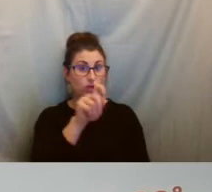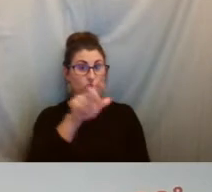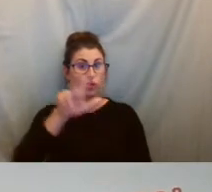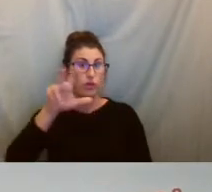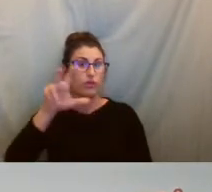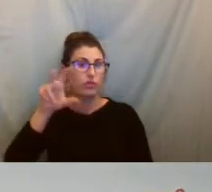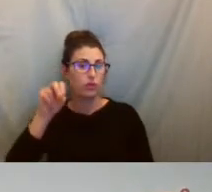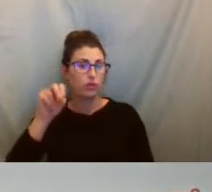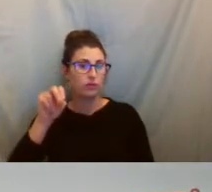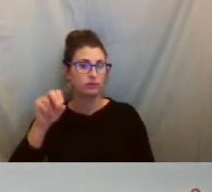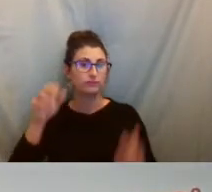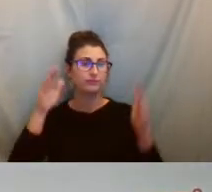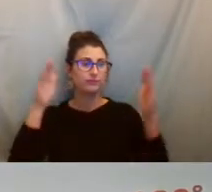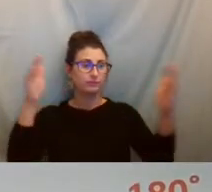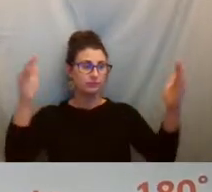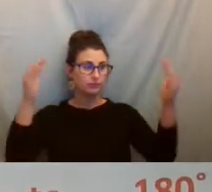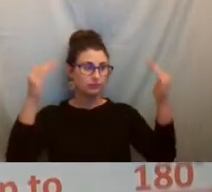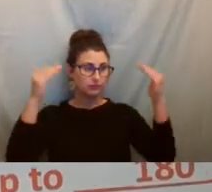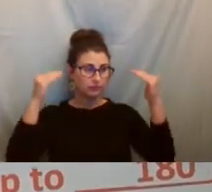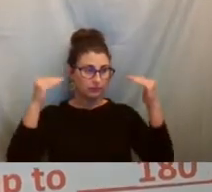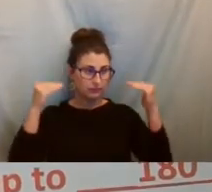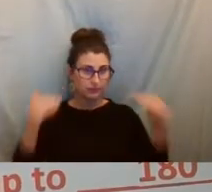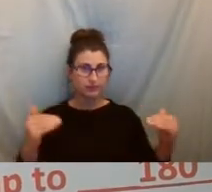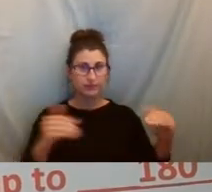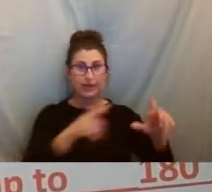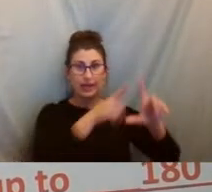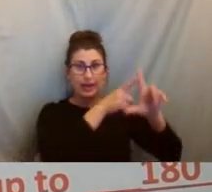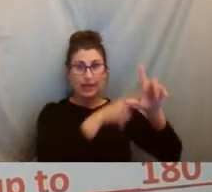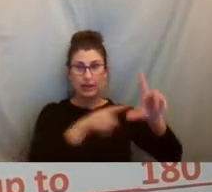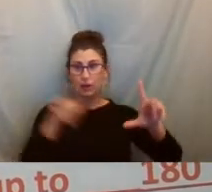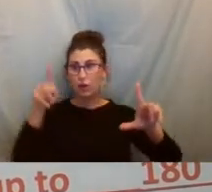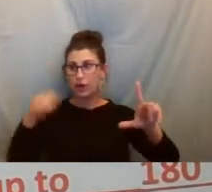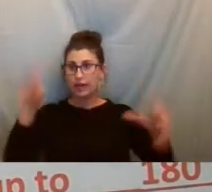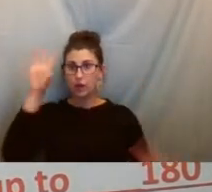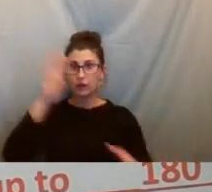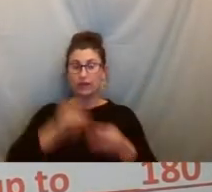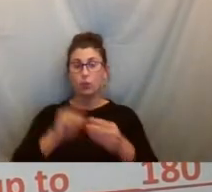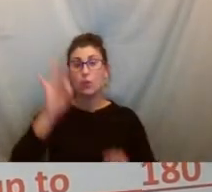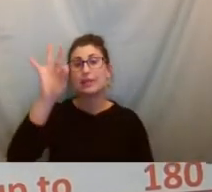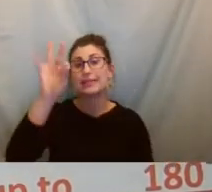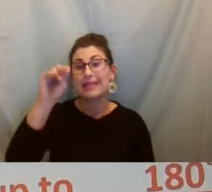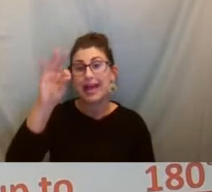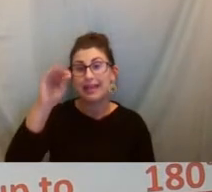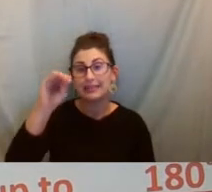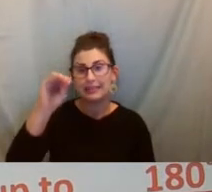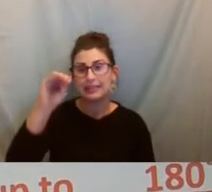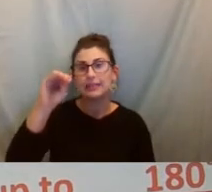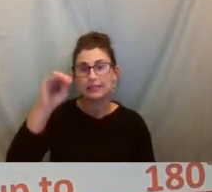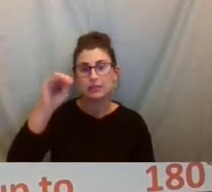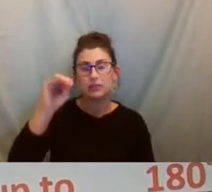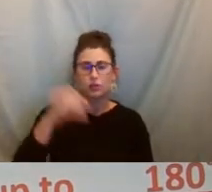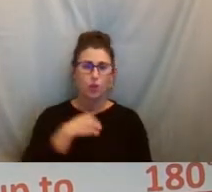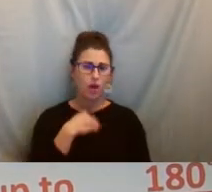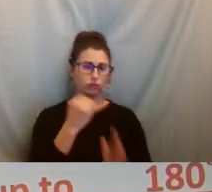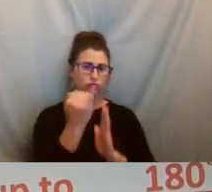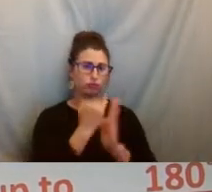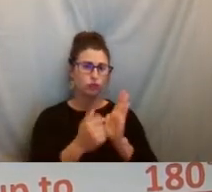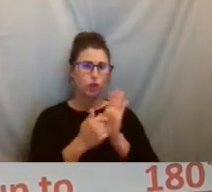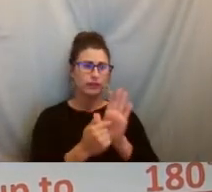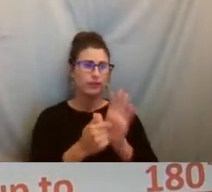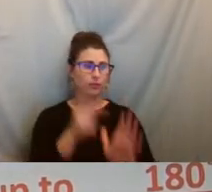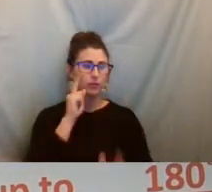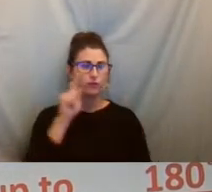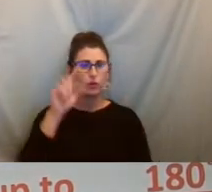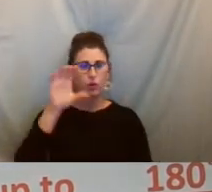All right, let's look at this one. Complementary angles. Two adjacent angles that add up to 90. So let me draw